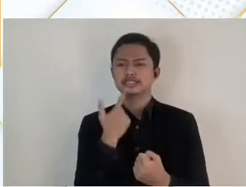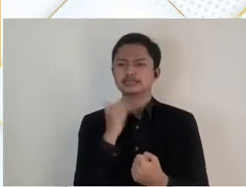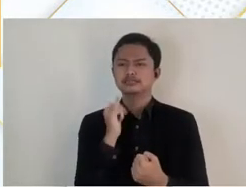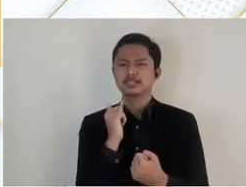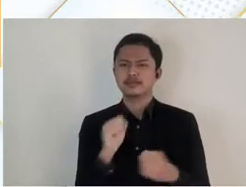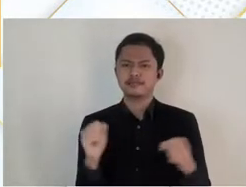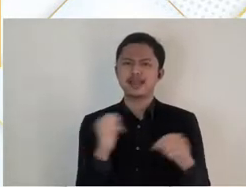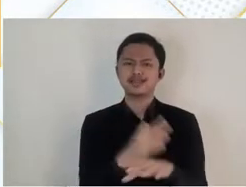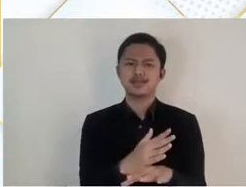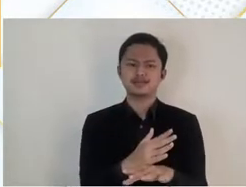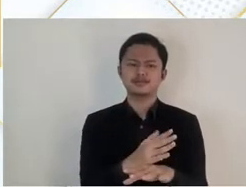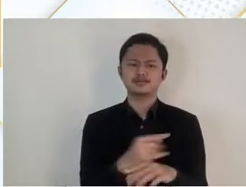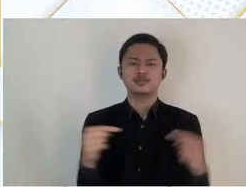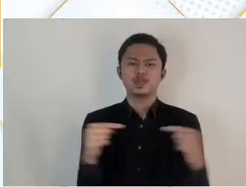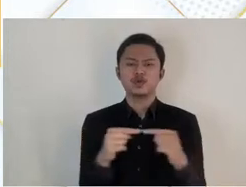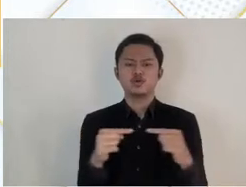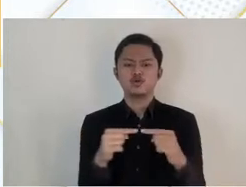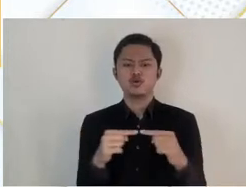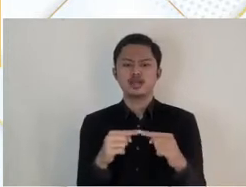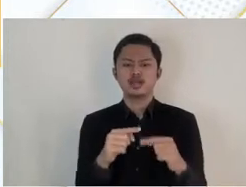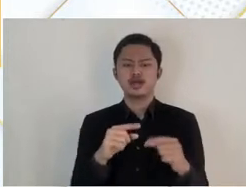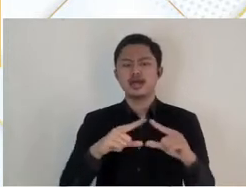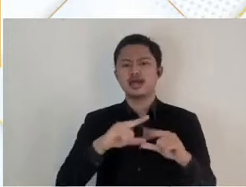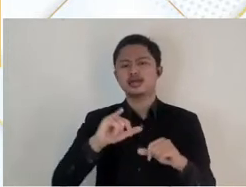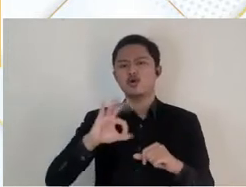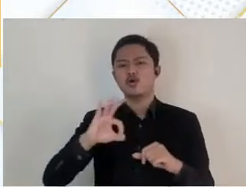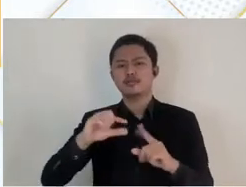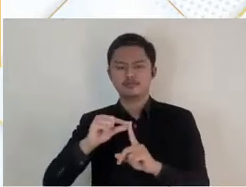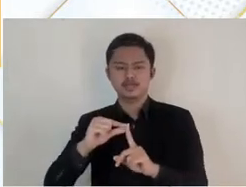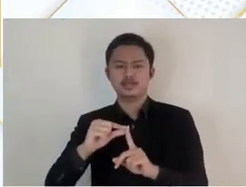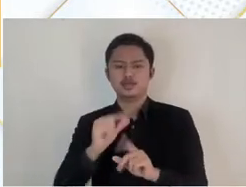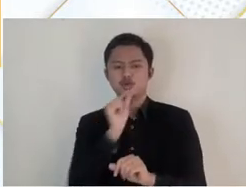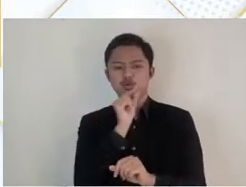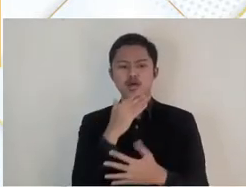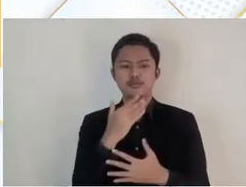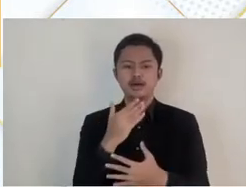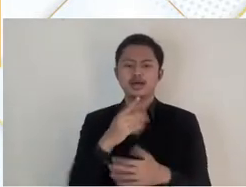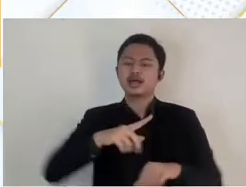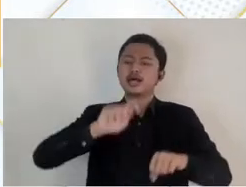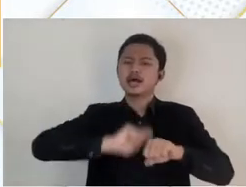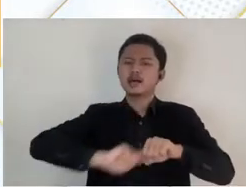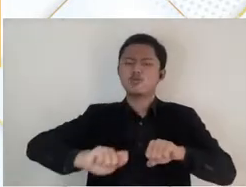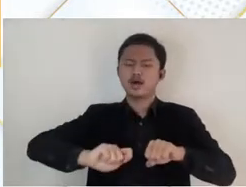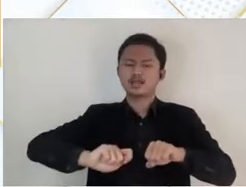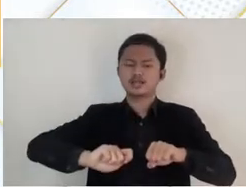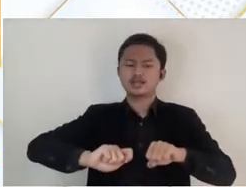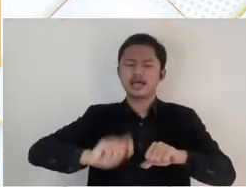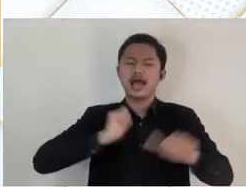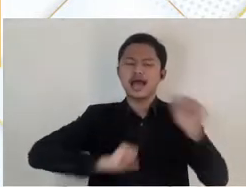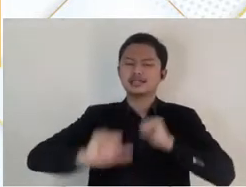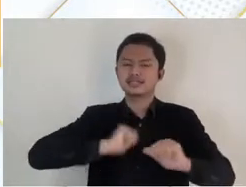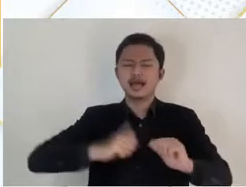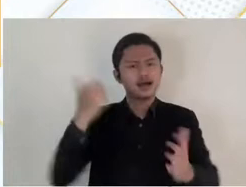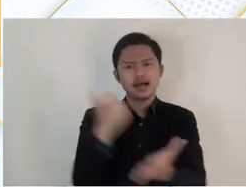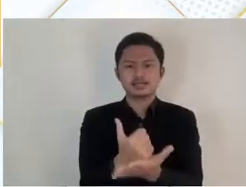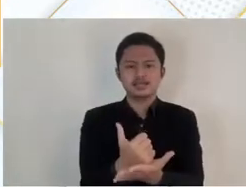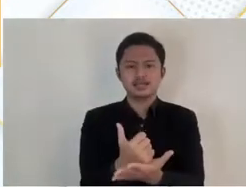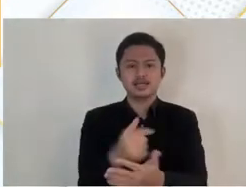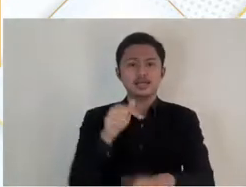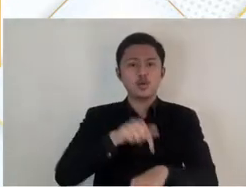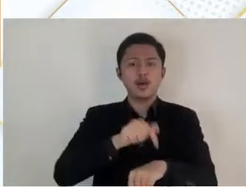Indo AOIP into a more concrete actions. So I think this is the time